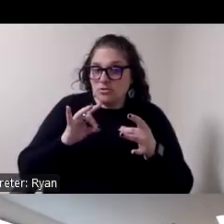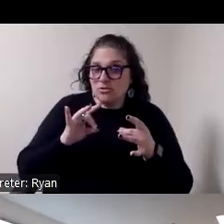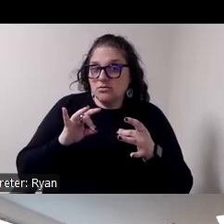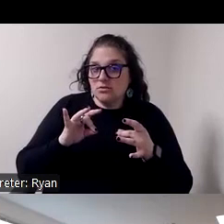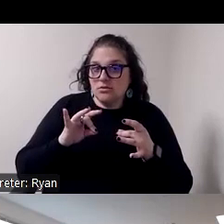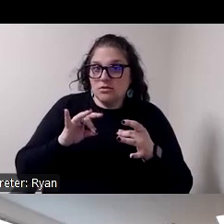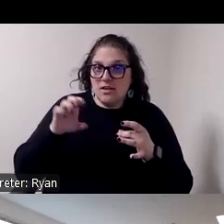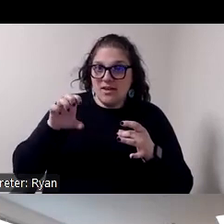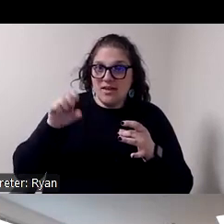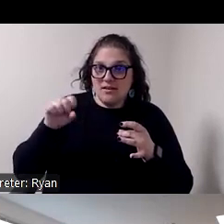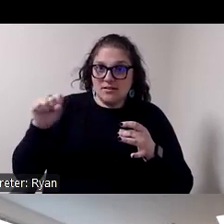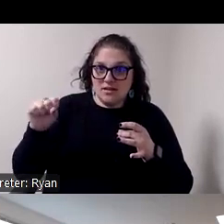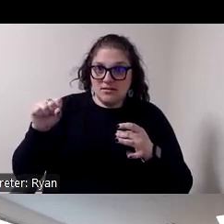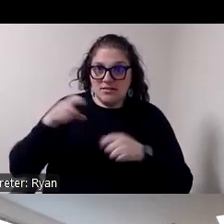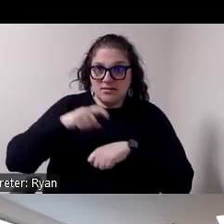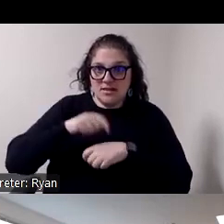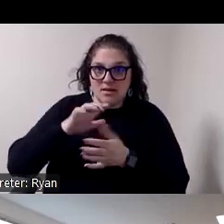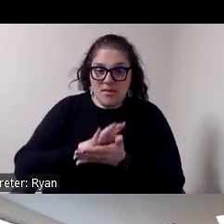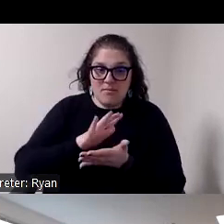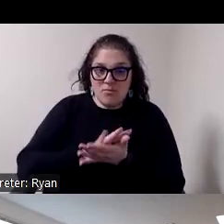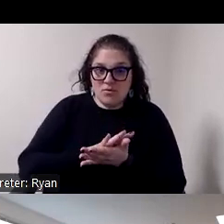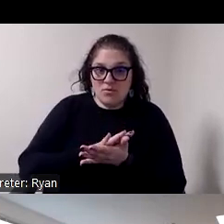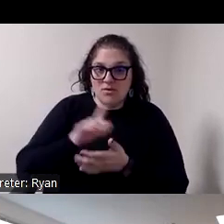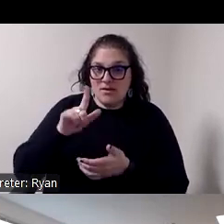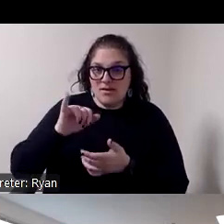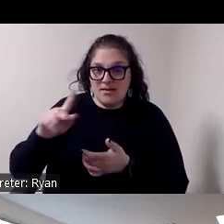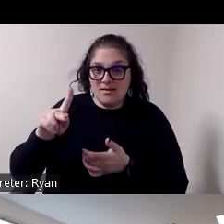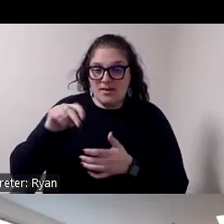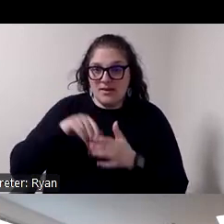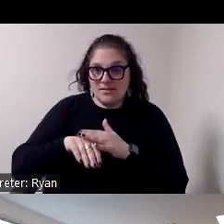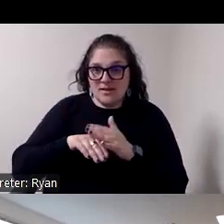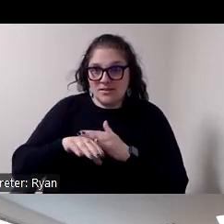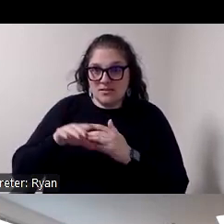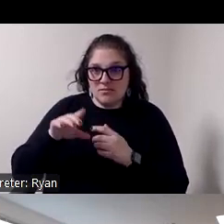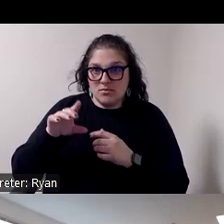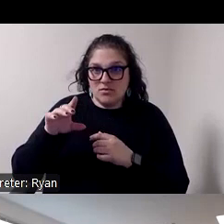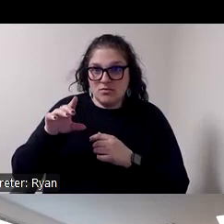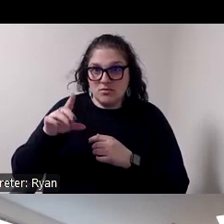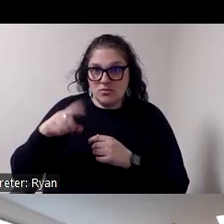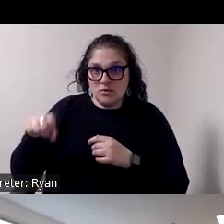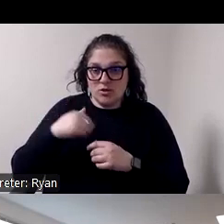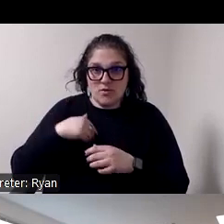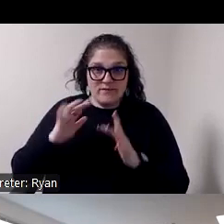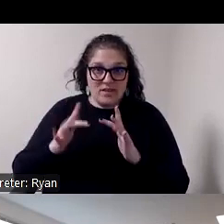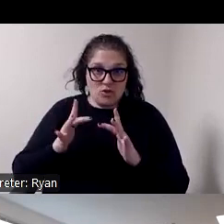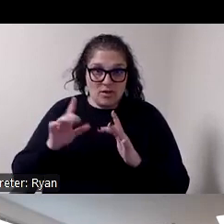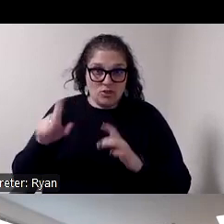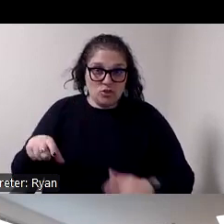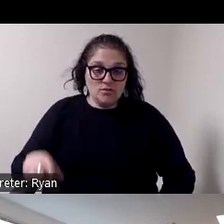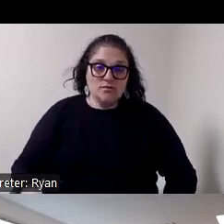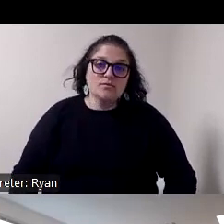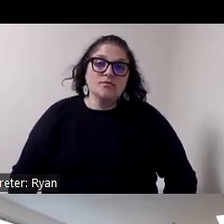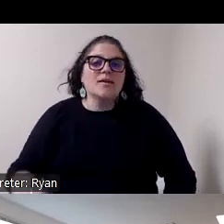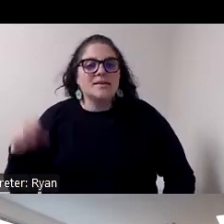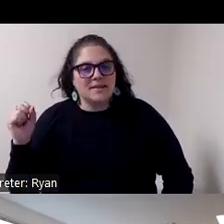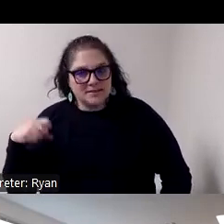the ESS timesheet link is accessible wherever you have internet connection. Yes, it